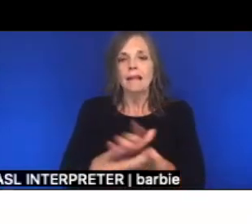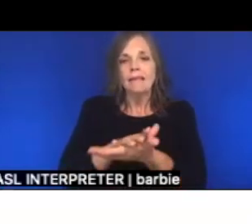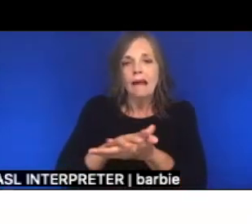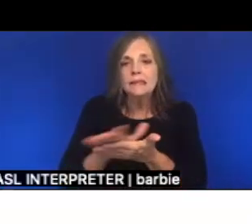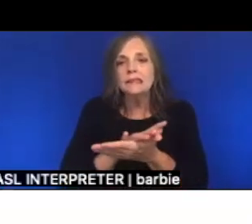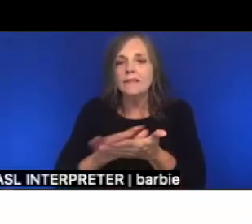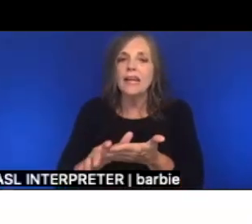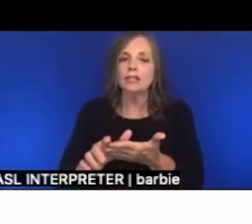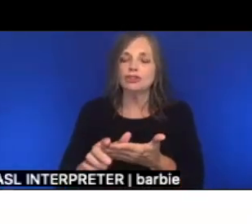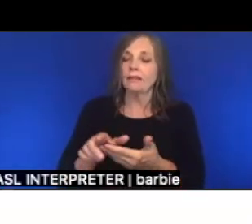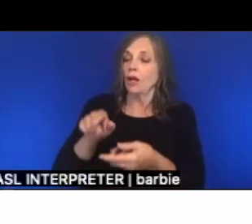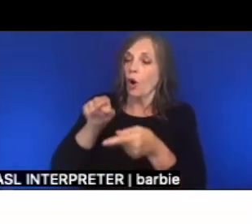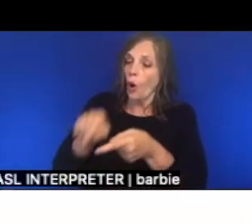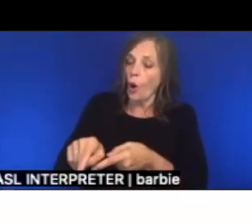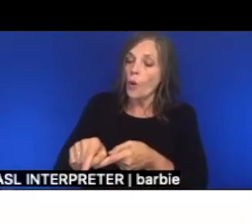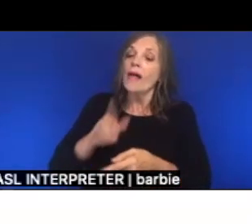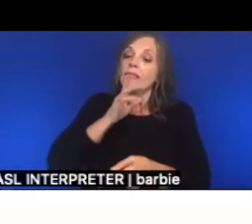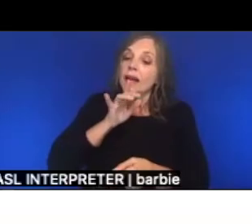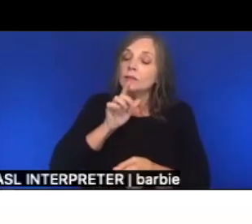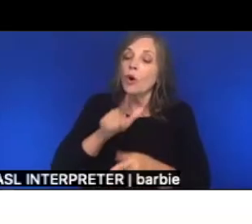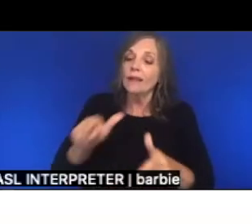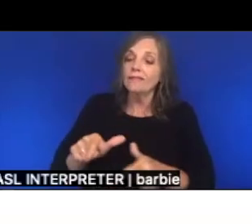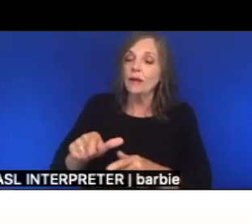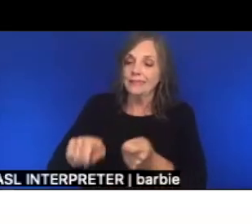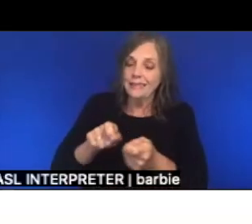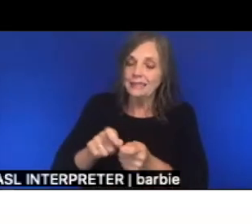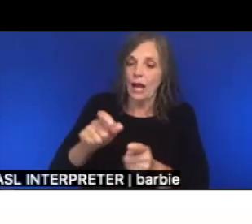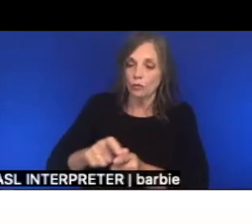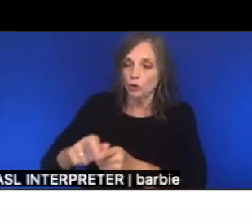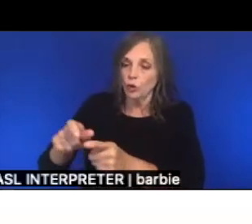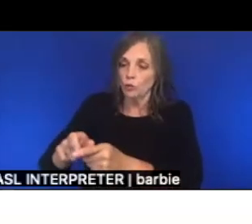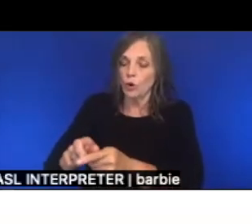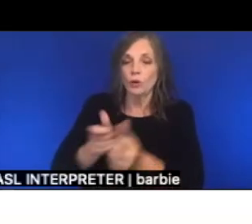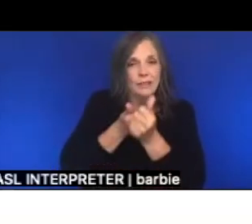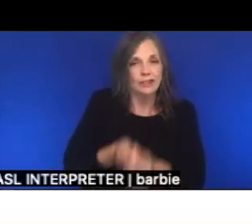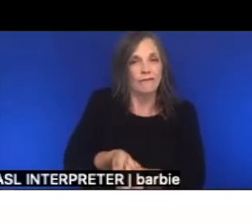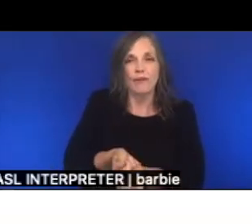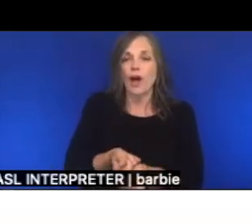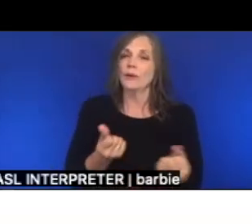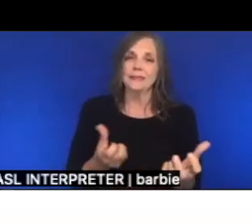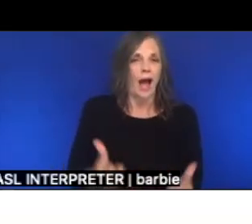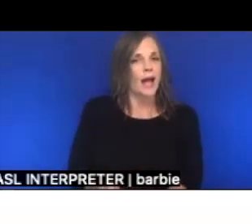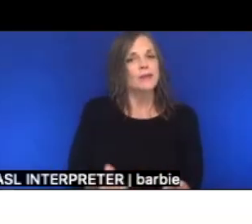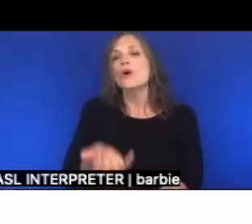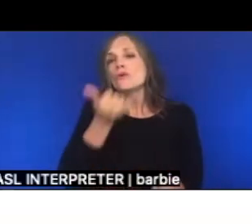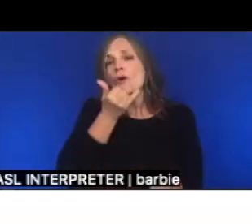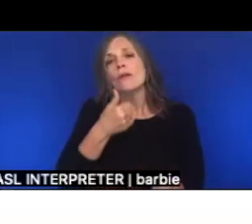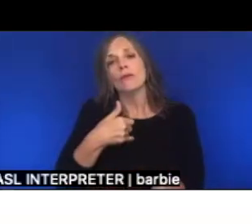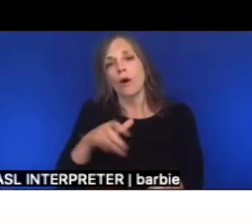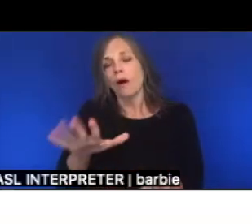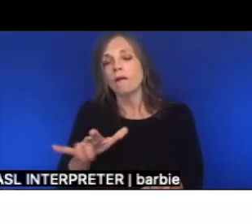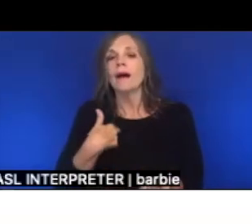of the spoken language, but this is not the case. The grammar is completely different, the structure is completely different, and the vocabulary is